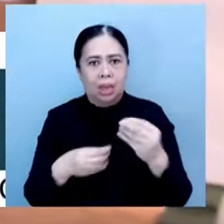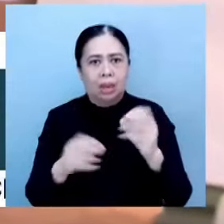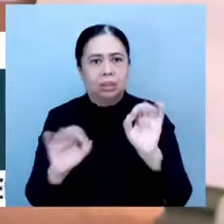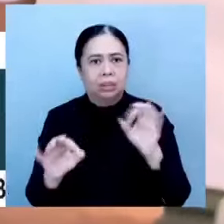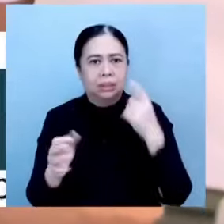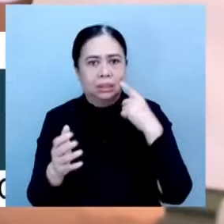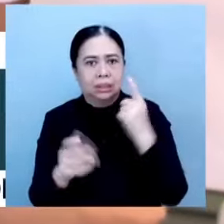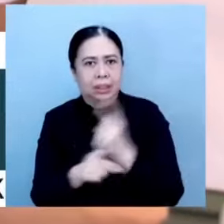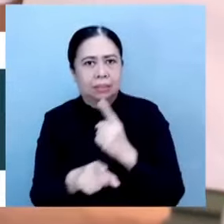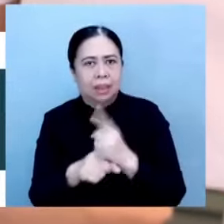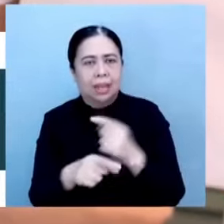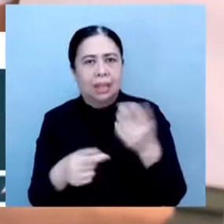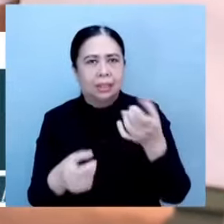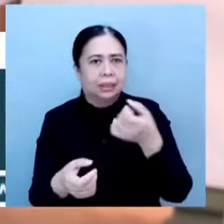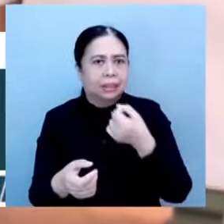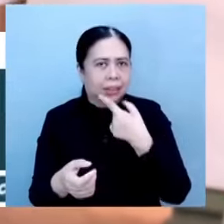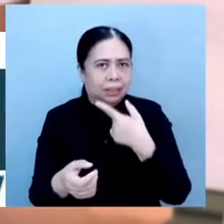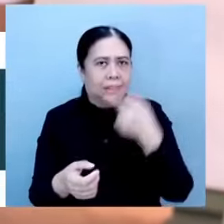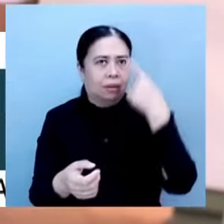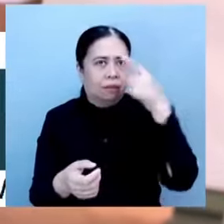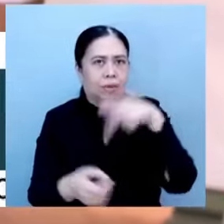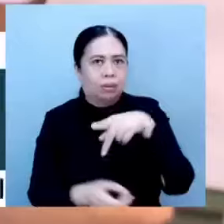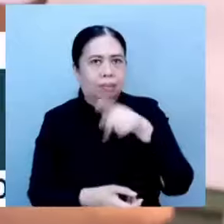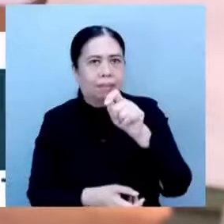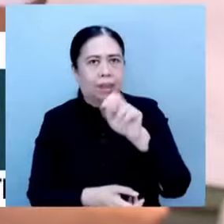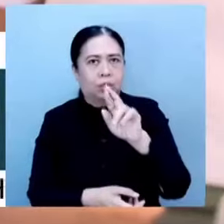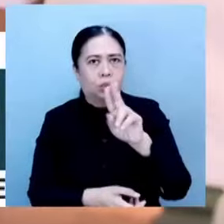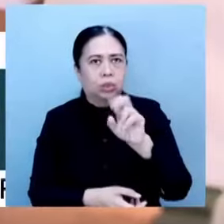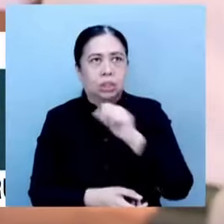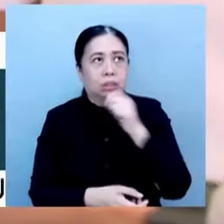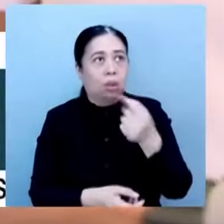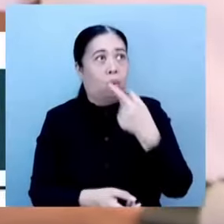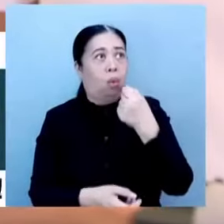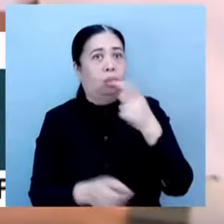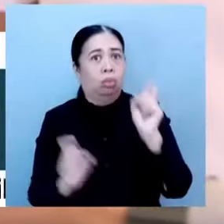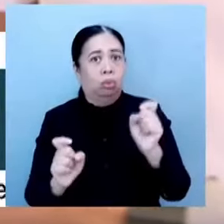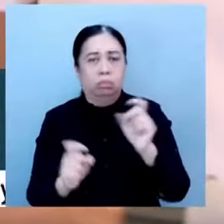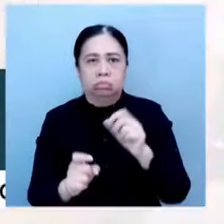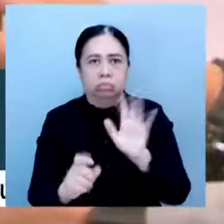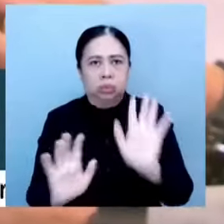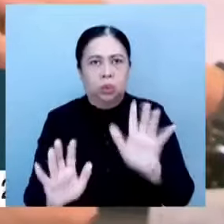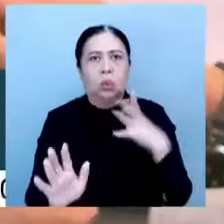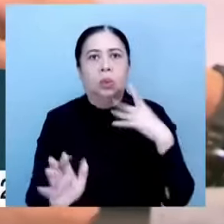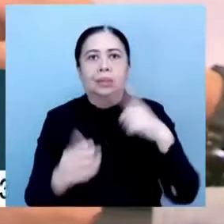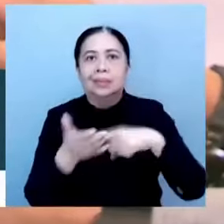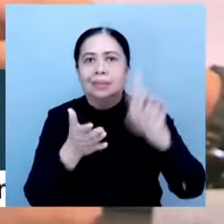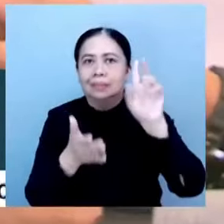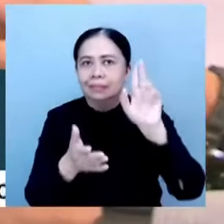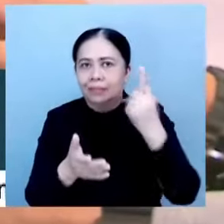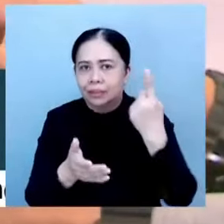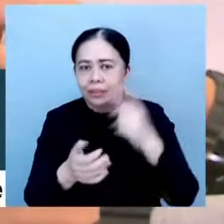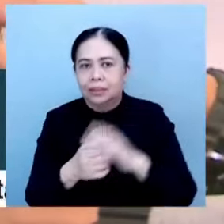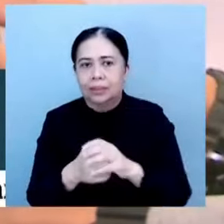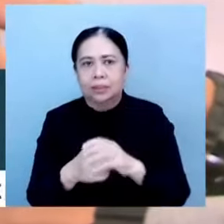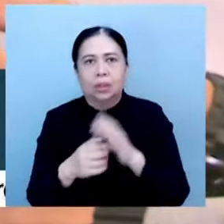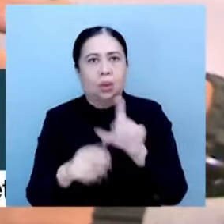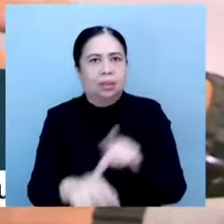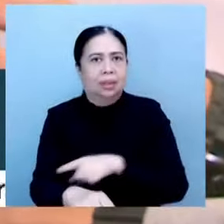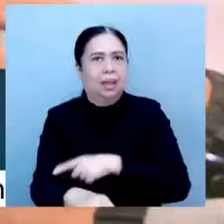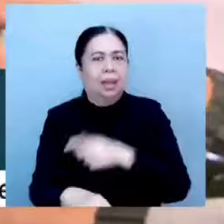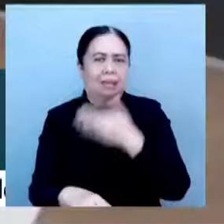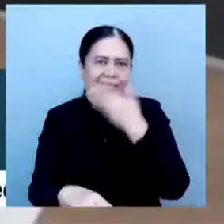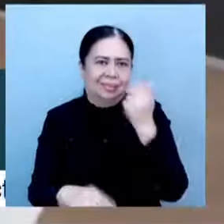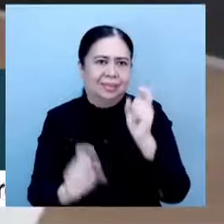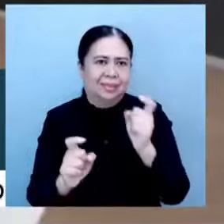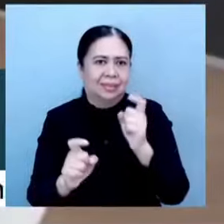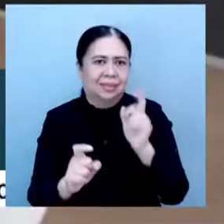tamang antibiotic para sa pertussis. Hindi po lahat ng antibiotics ay po pwede sa pertussis. Huwag na po natin pagtagalin, baka